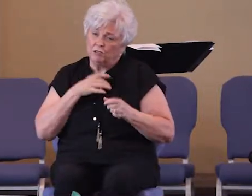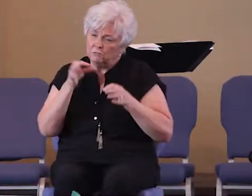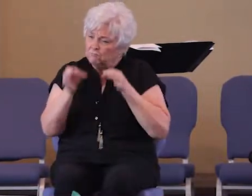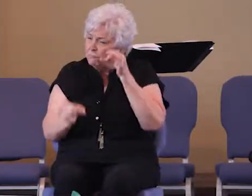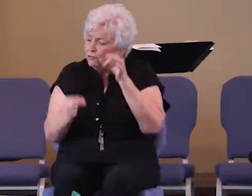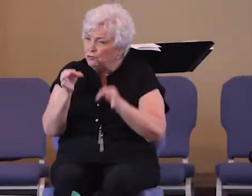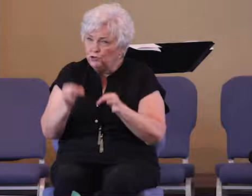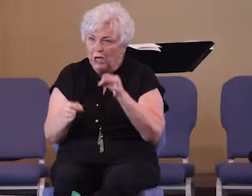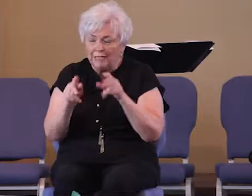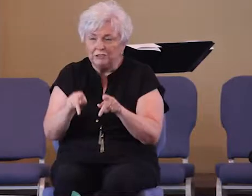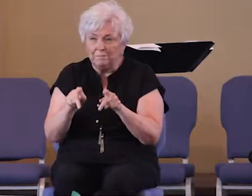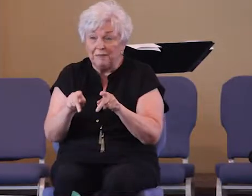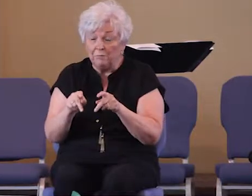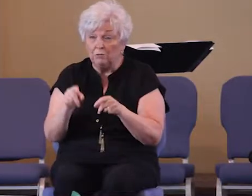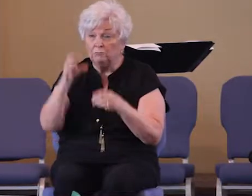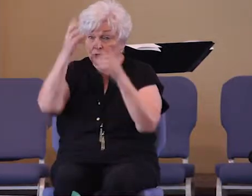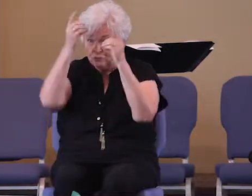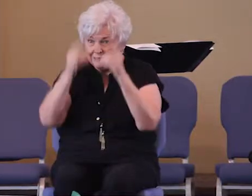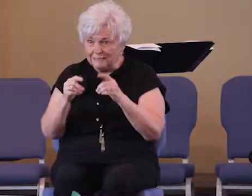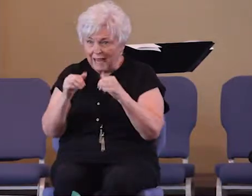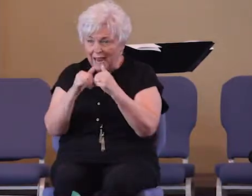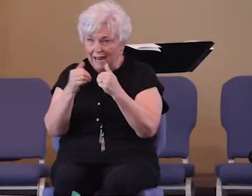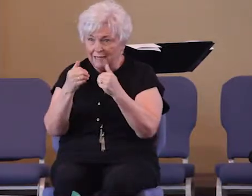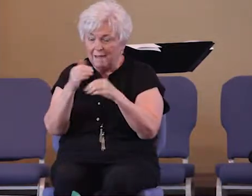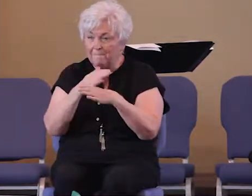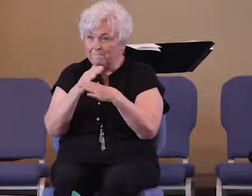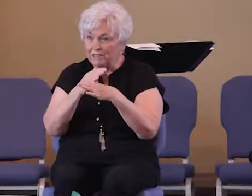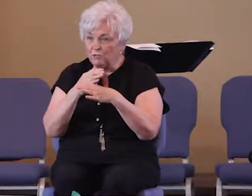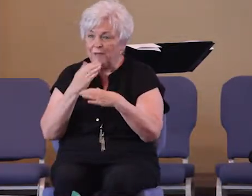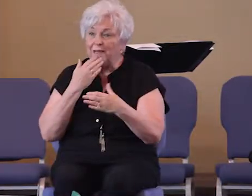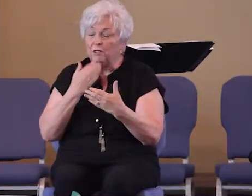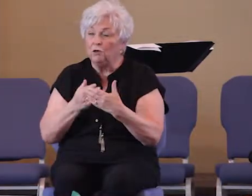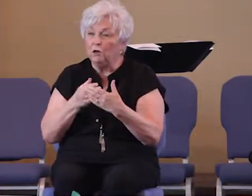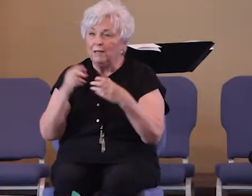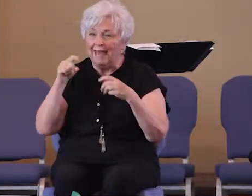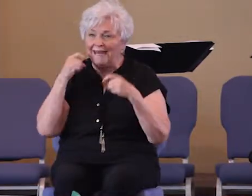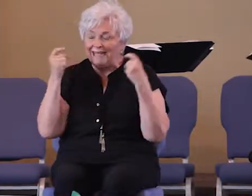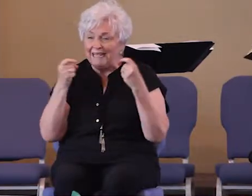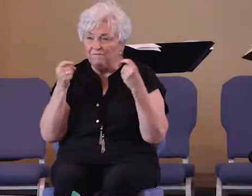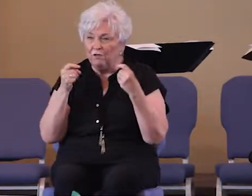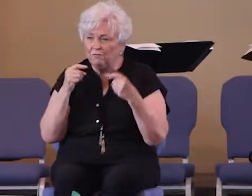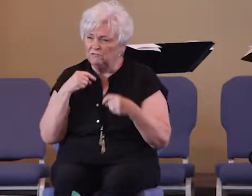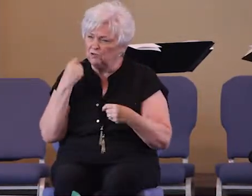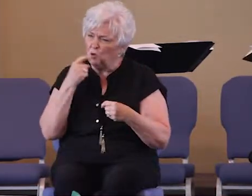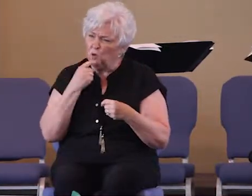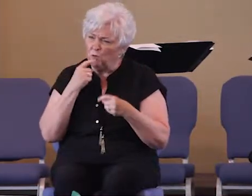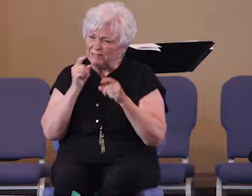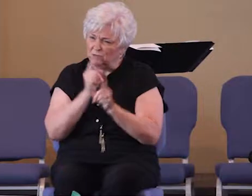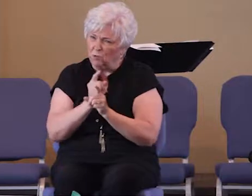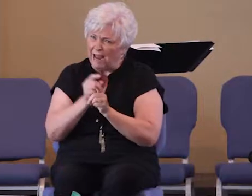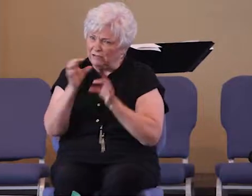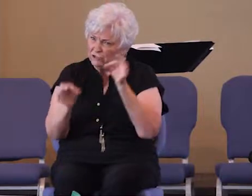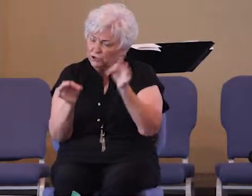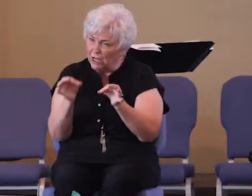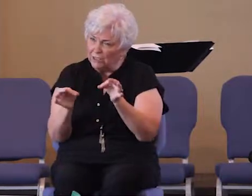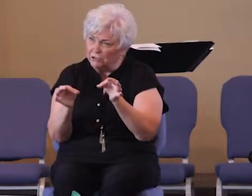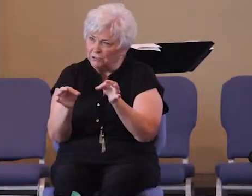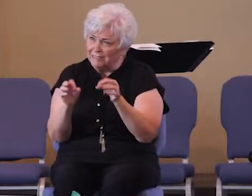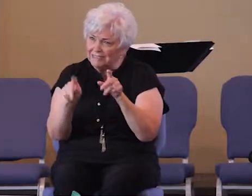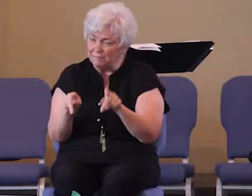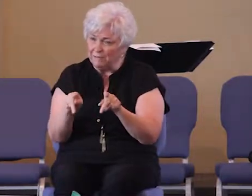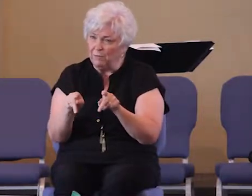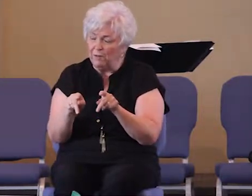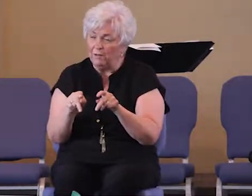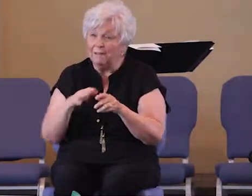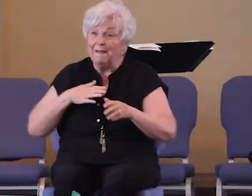between good and evil, for who is able to judge this great people of yours? It was pleasing in the sight of the Lord